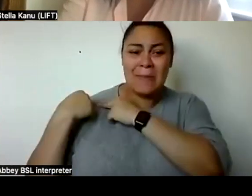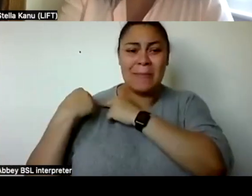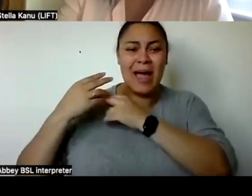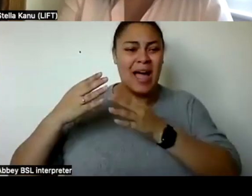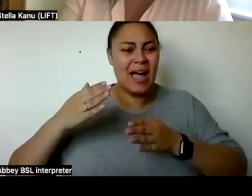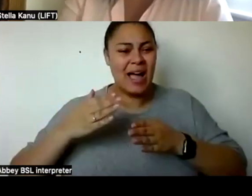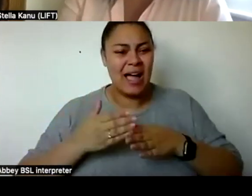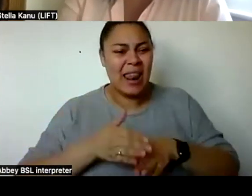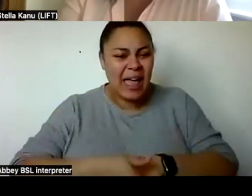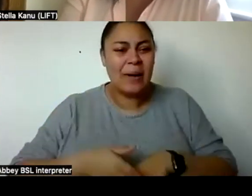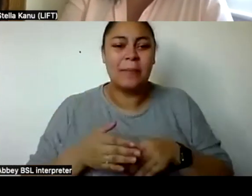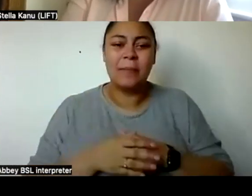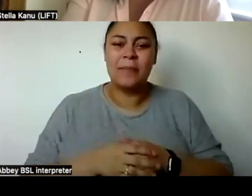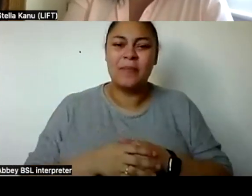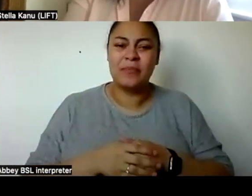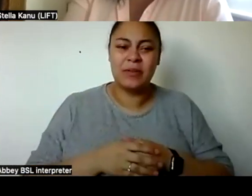about resilience and